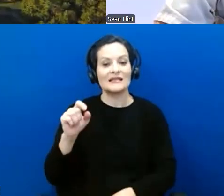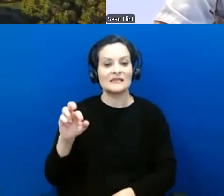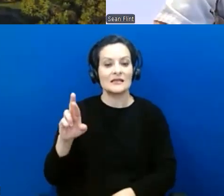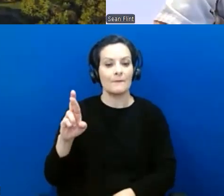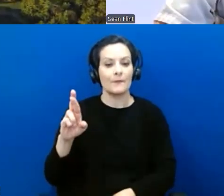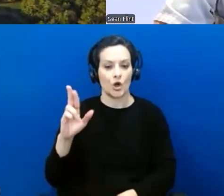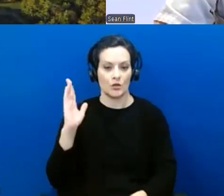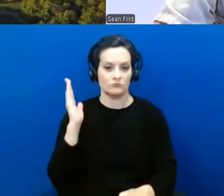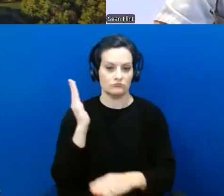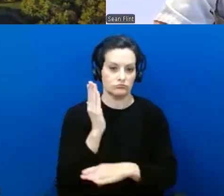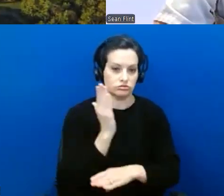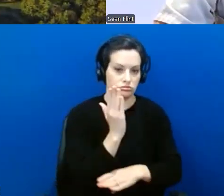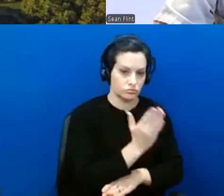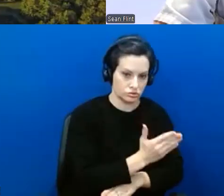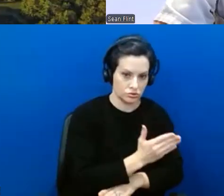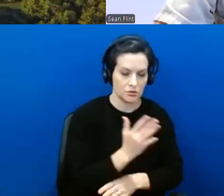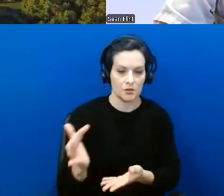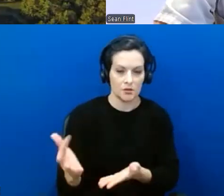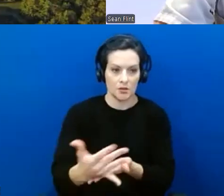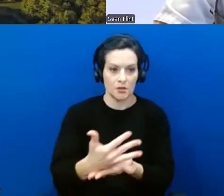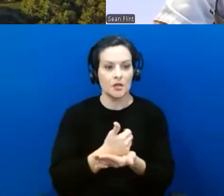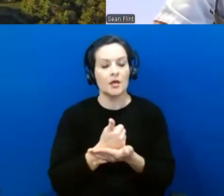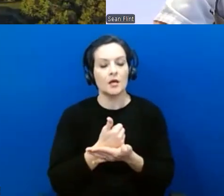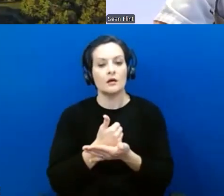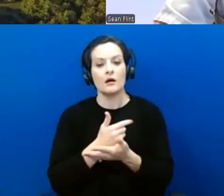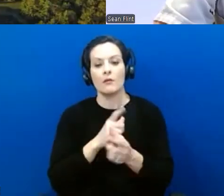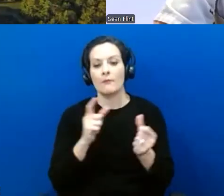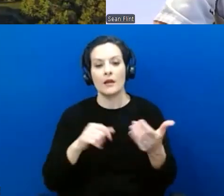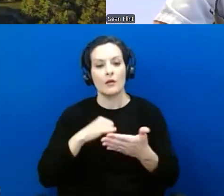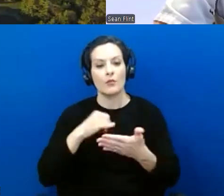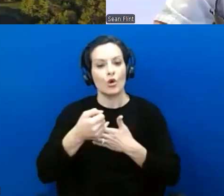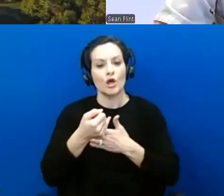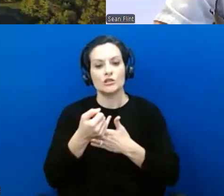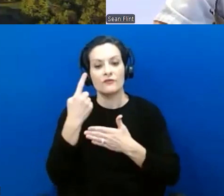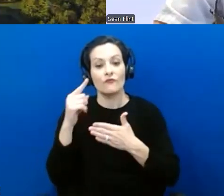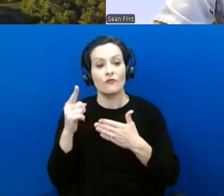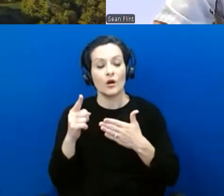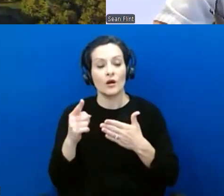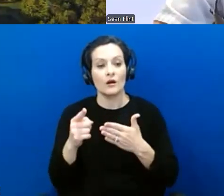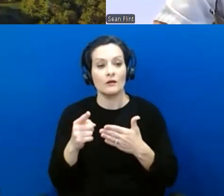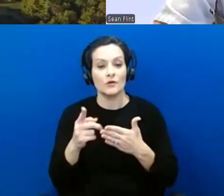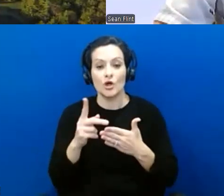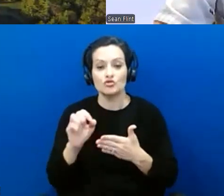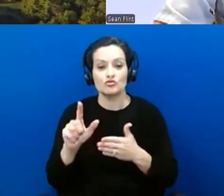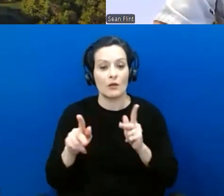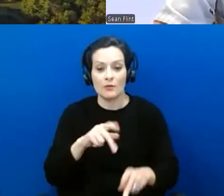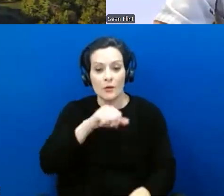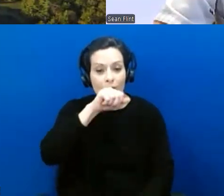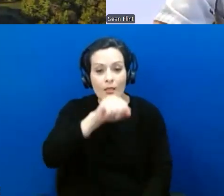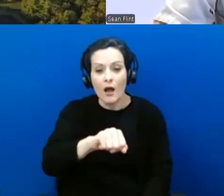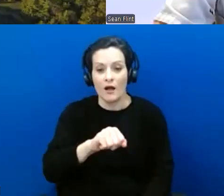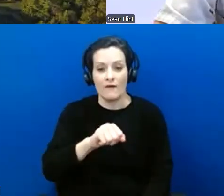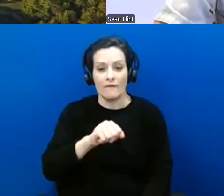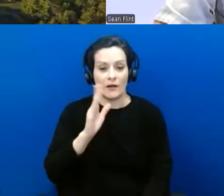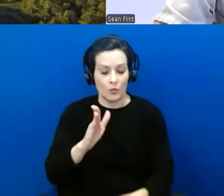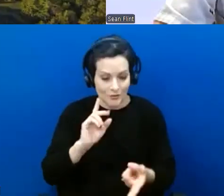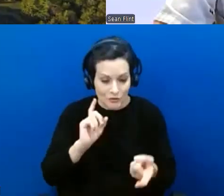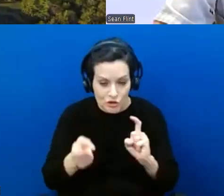just doing a big project on a beloved trail that is going to maybe look different for some